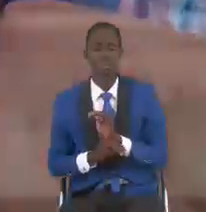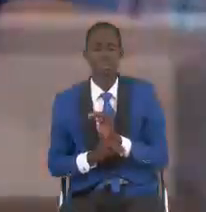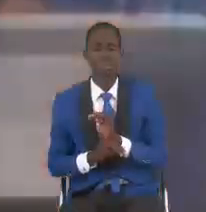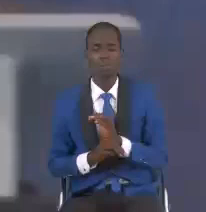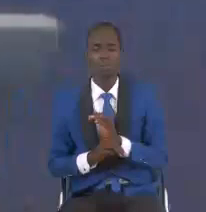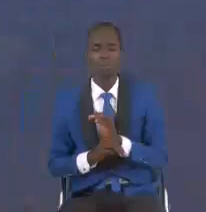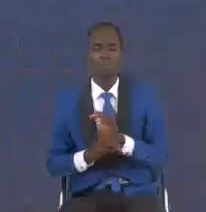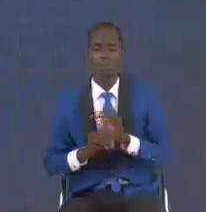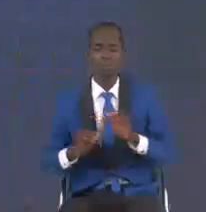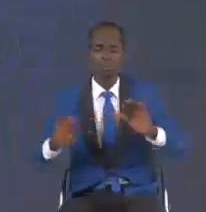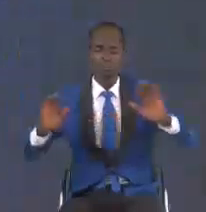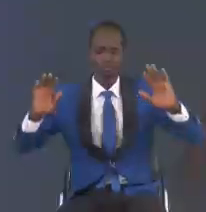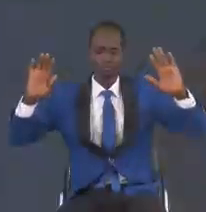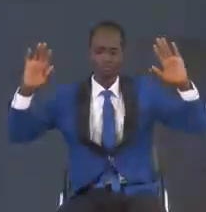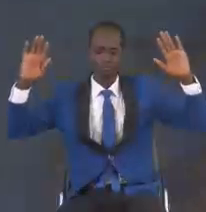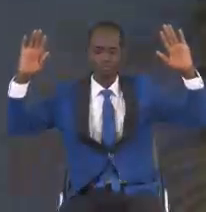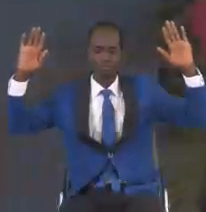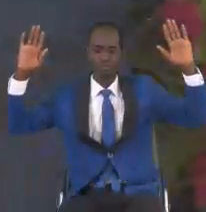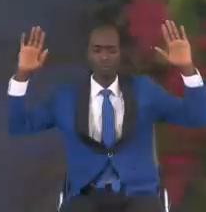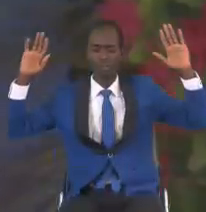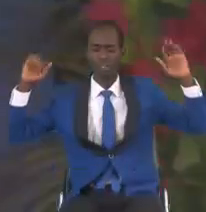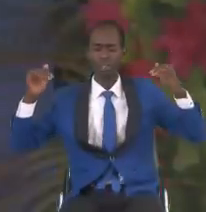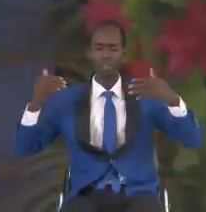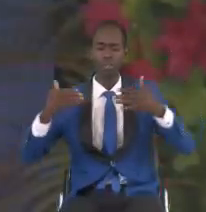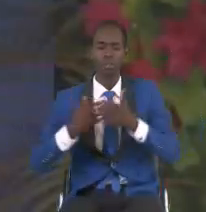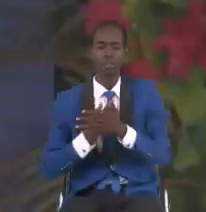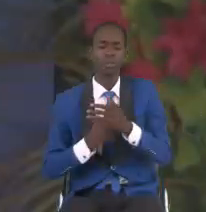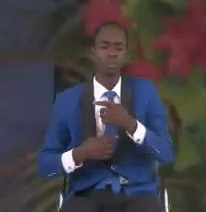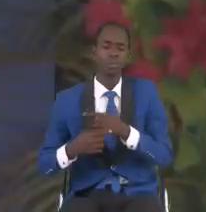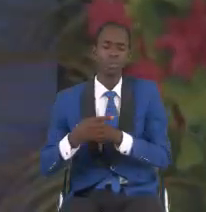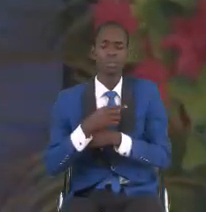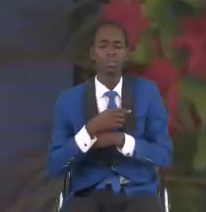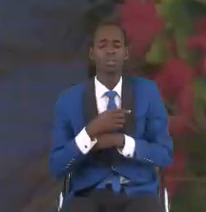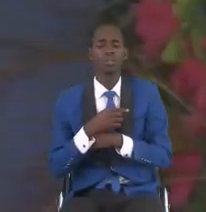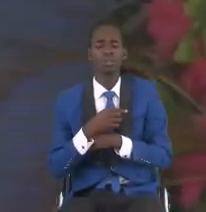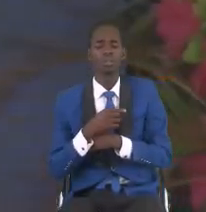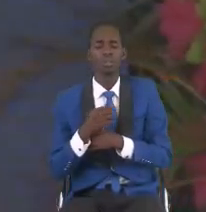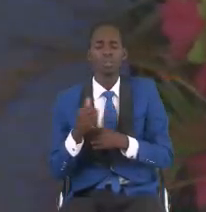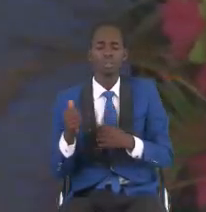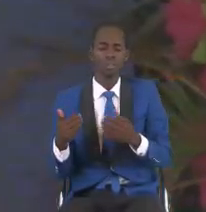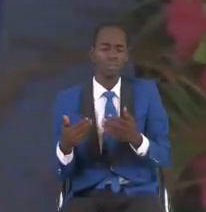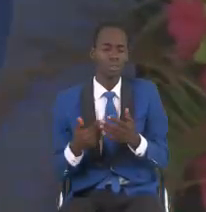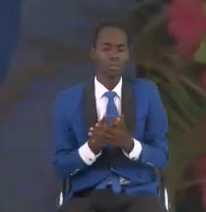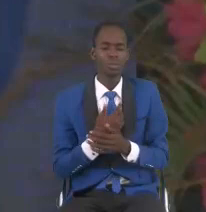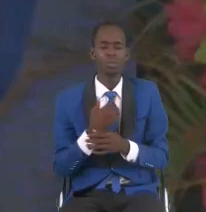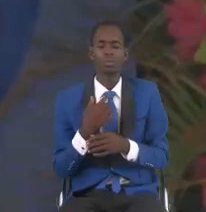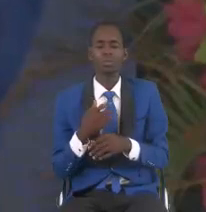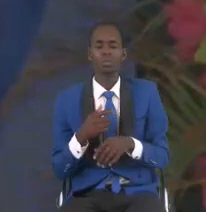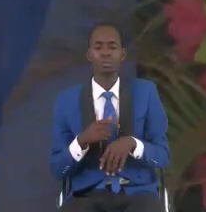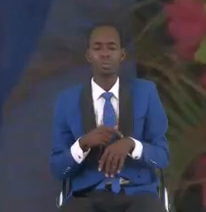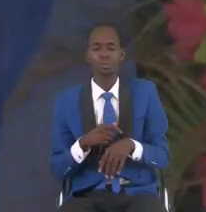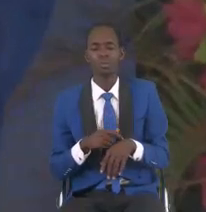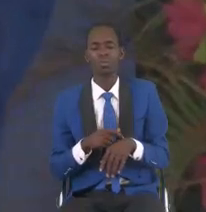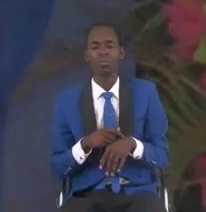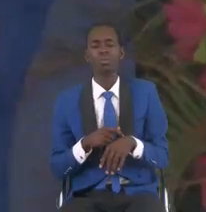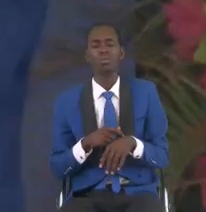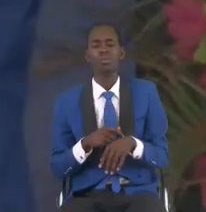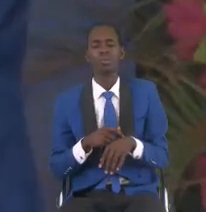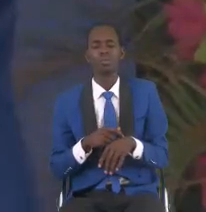Raise up your hand. A new day, a new period, a new